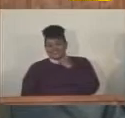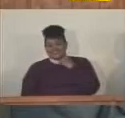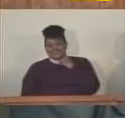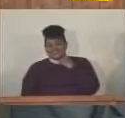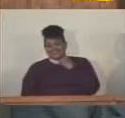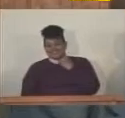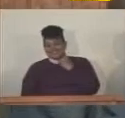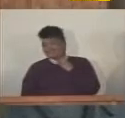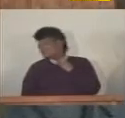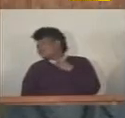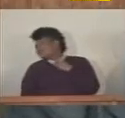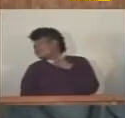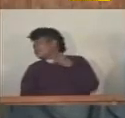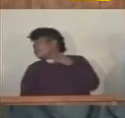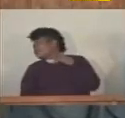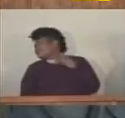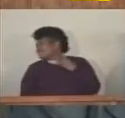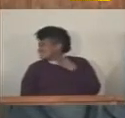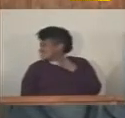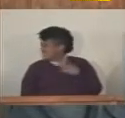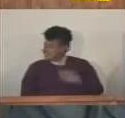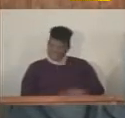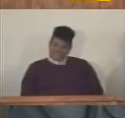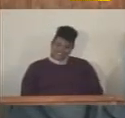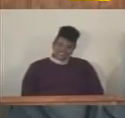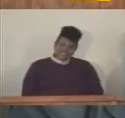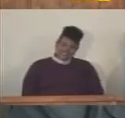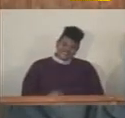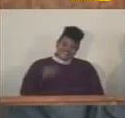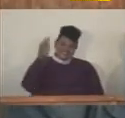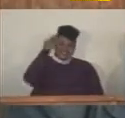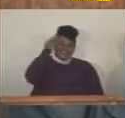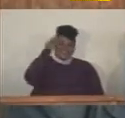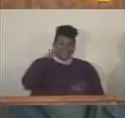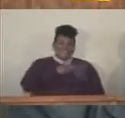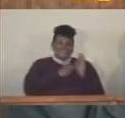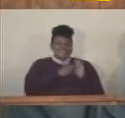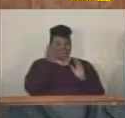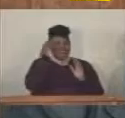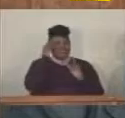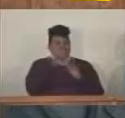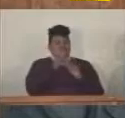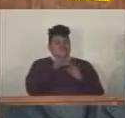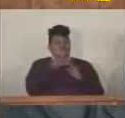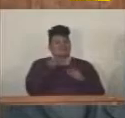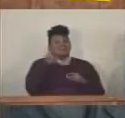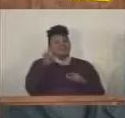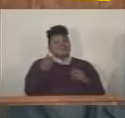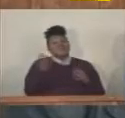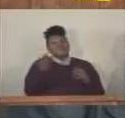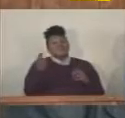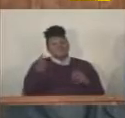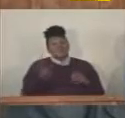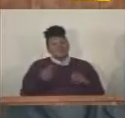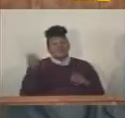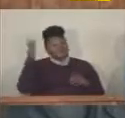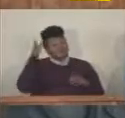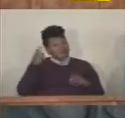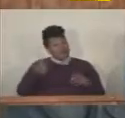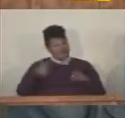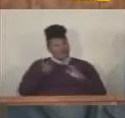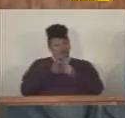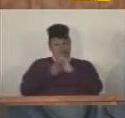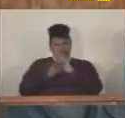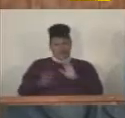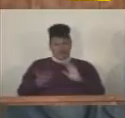as to the time that we are going to spend on this. I was a little bit taken aback that in the Act to